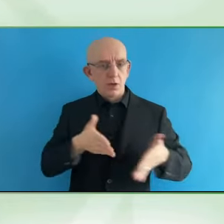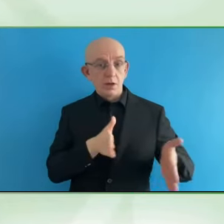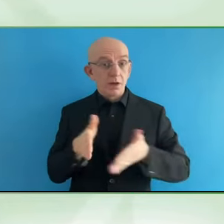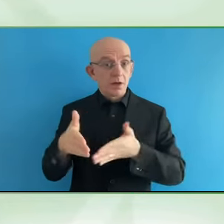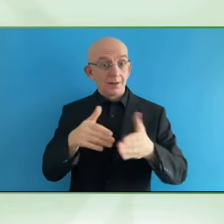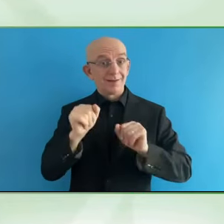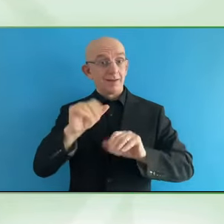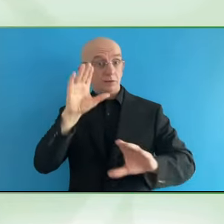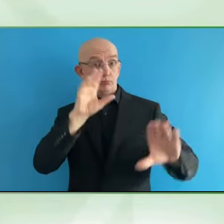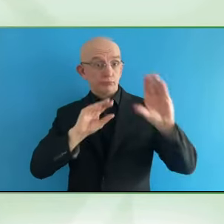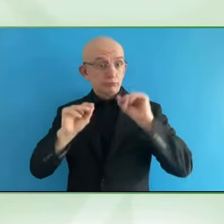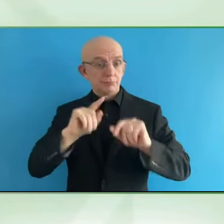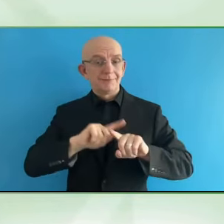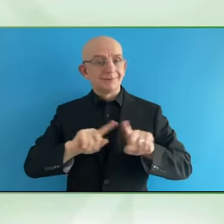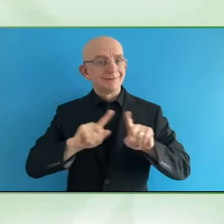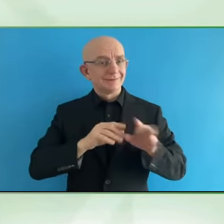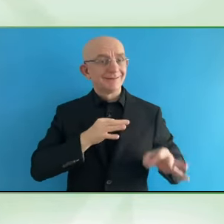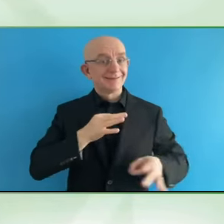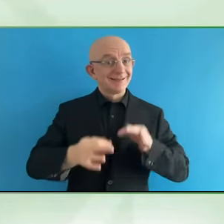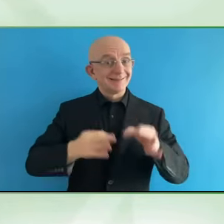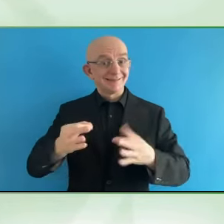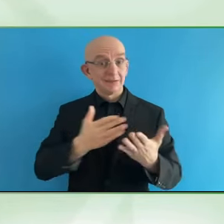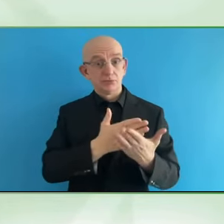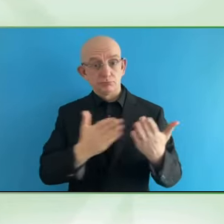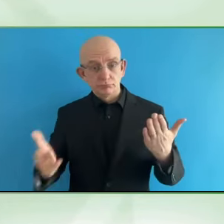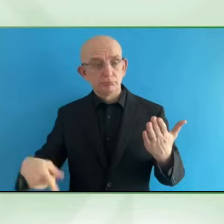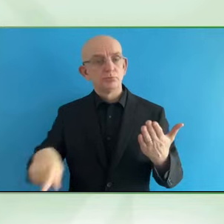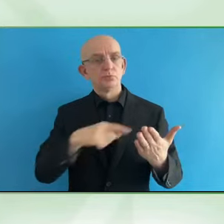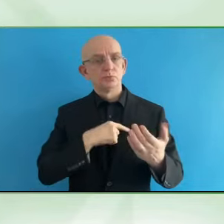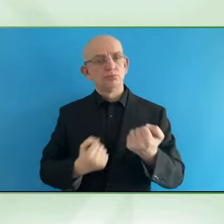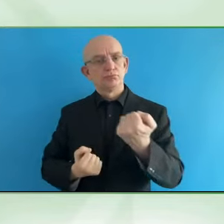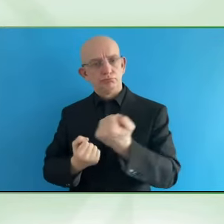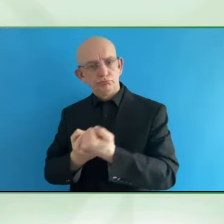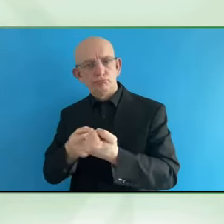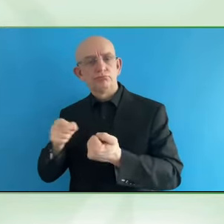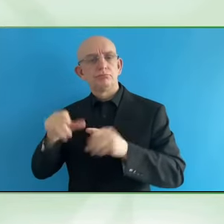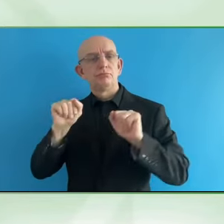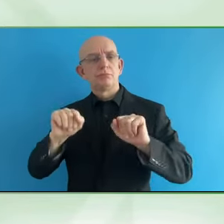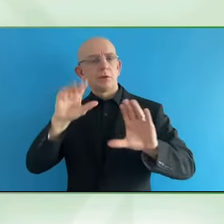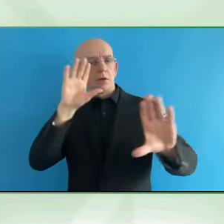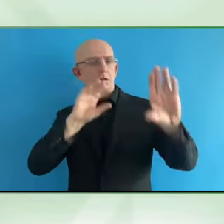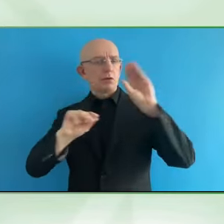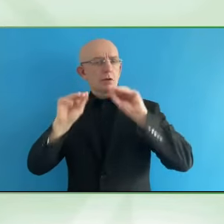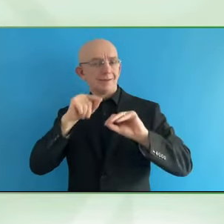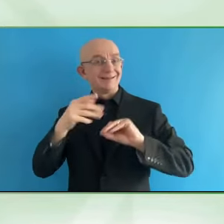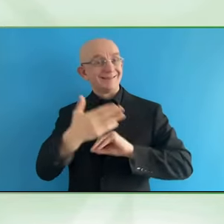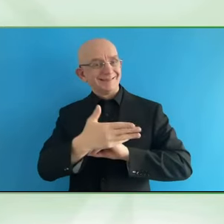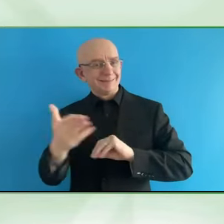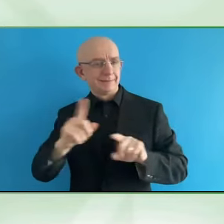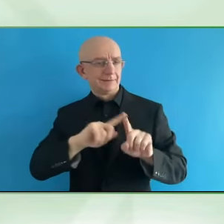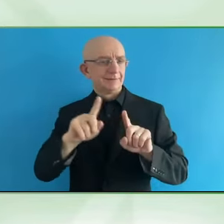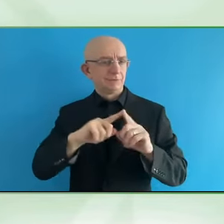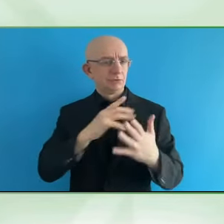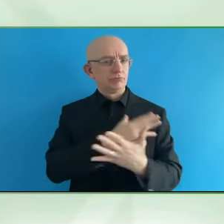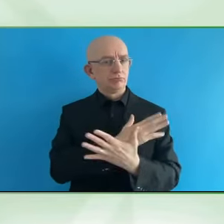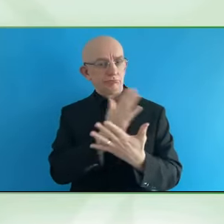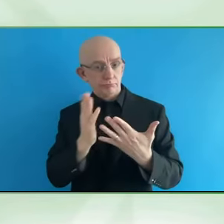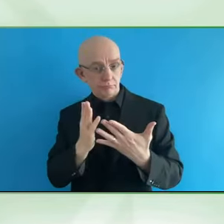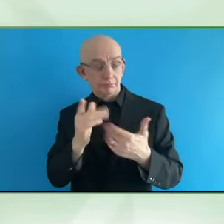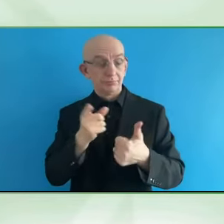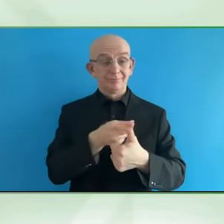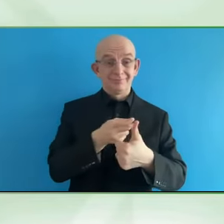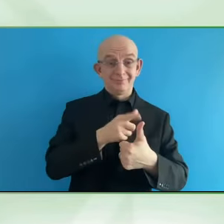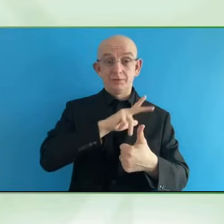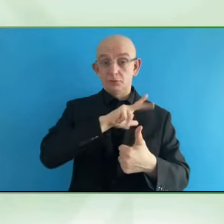Socialization, interaction, relation, communication, language, autonomy,